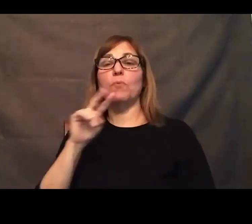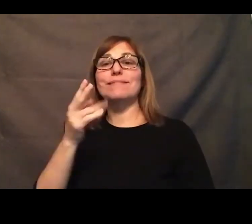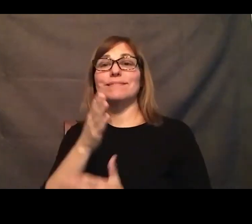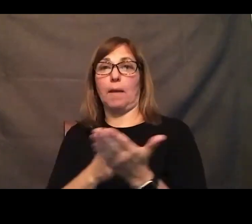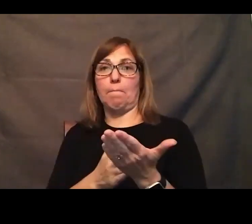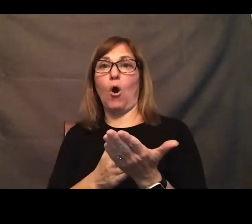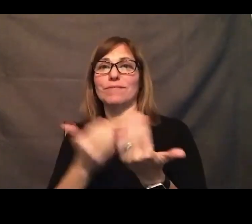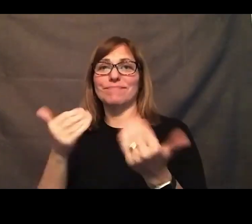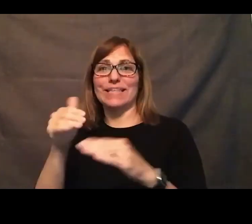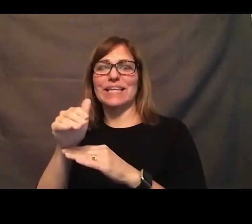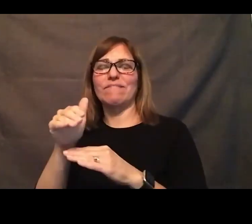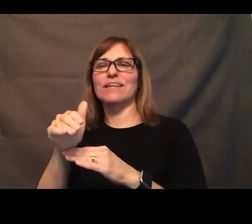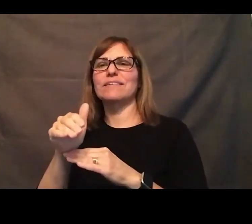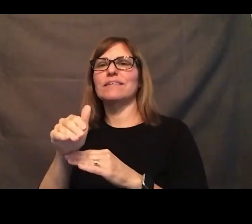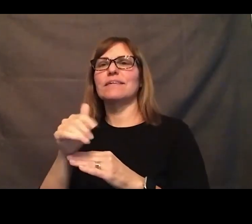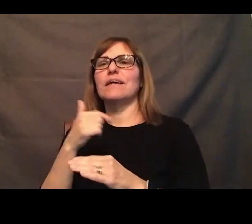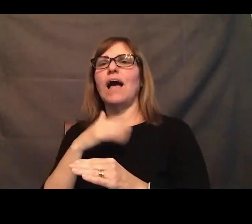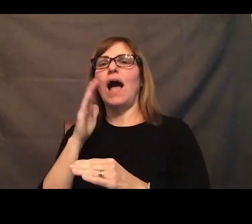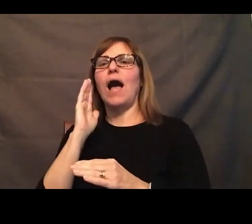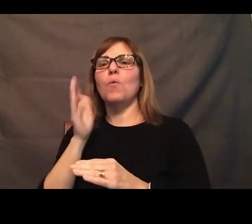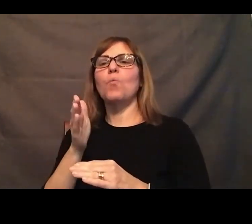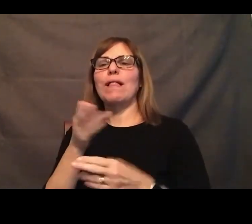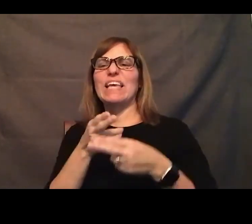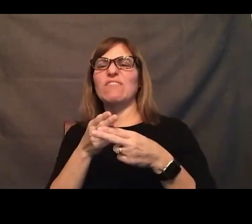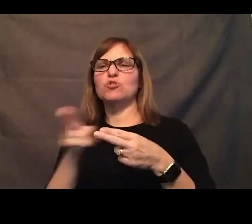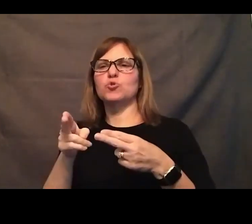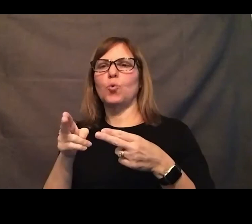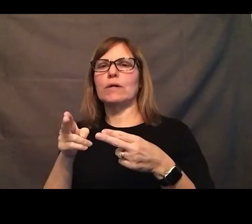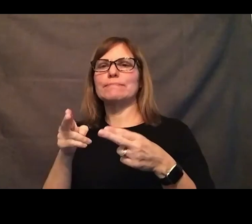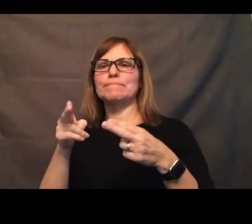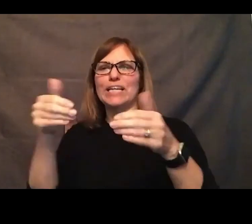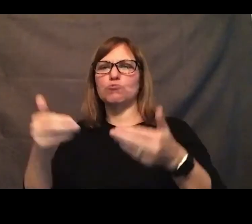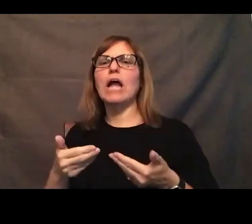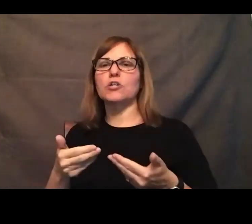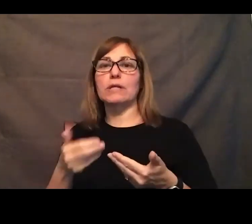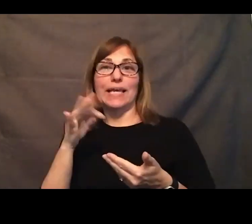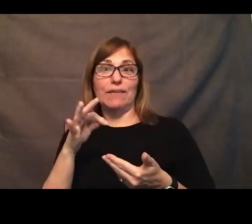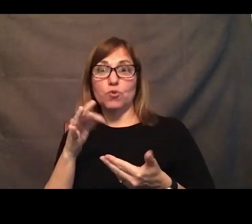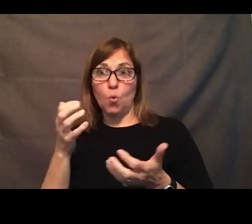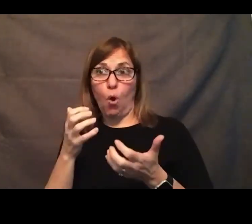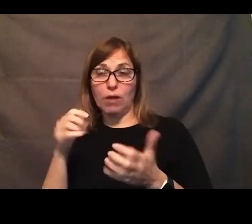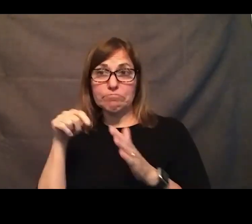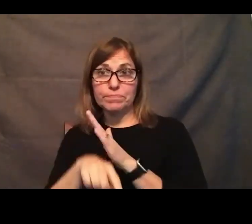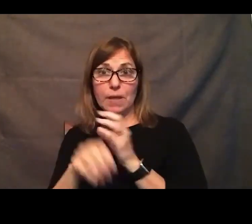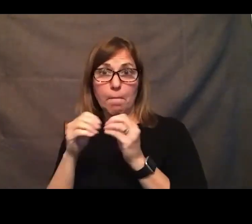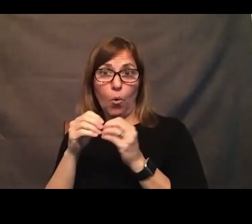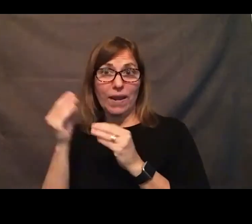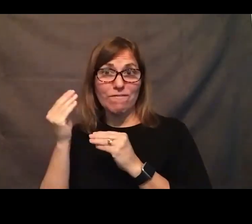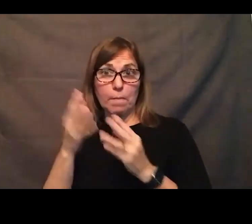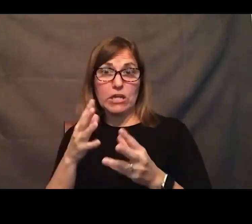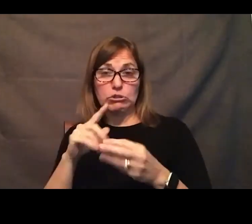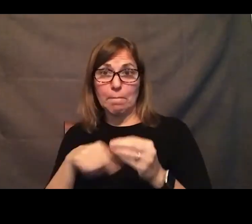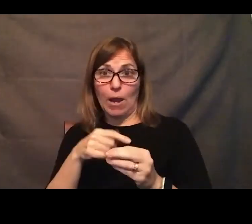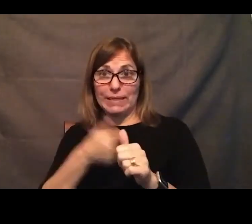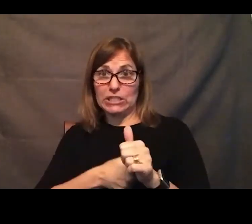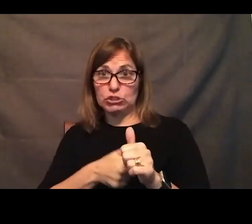evening. I'm going to give shortened introductions, and if you're looking for more information about each of the panelists, please look